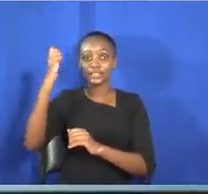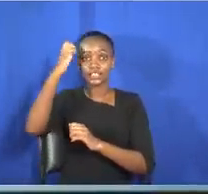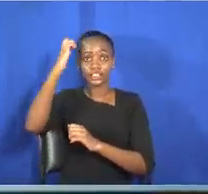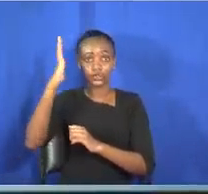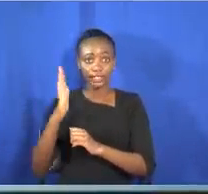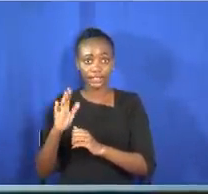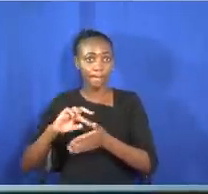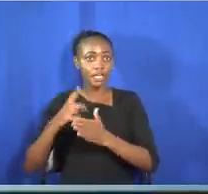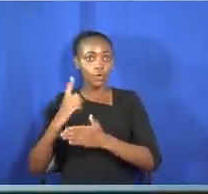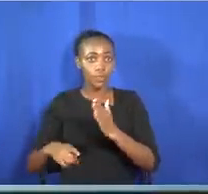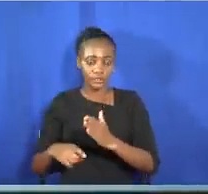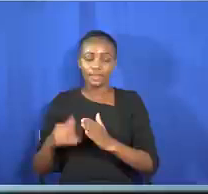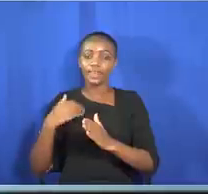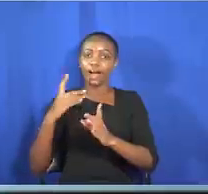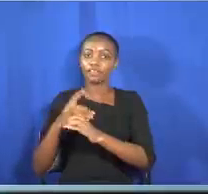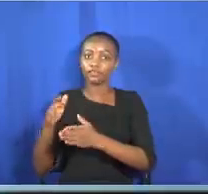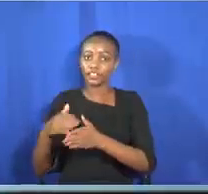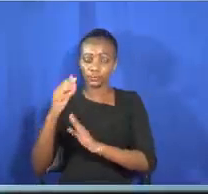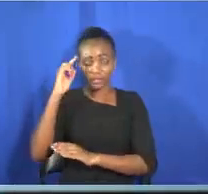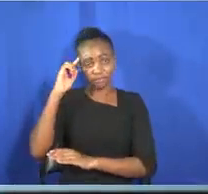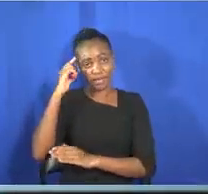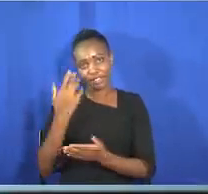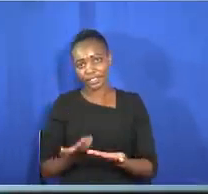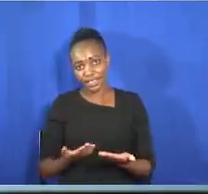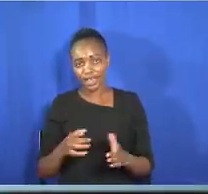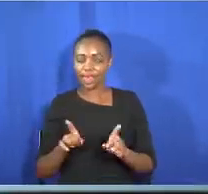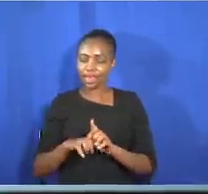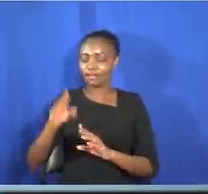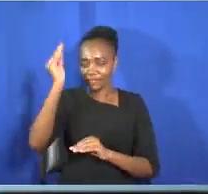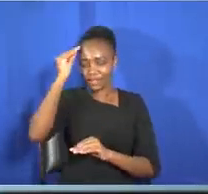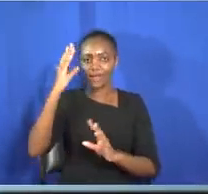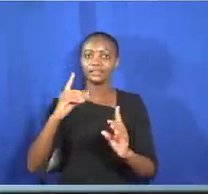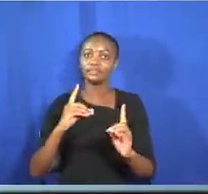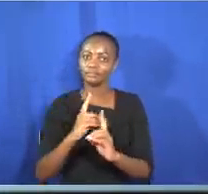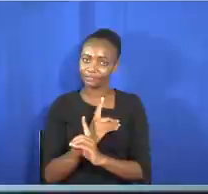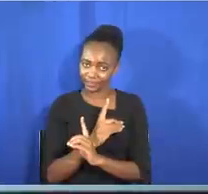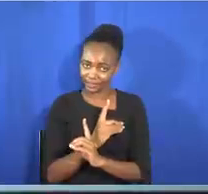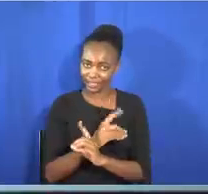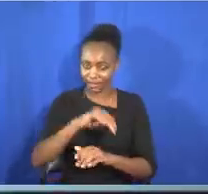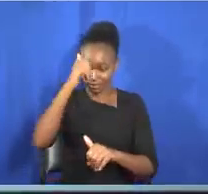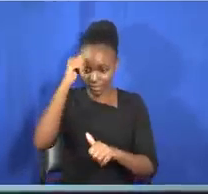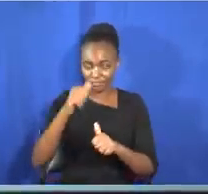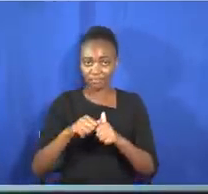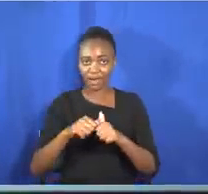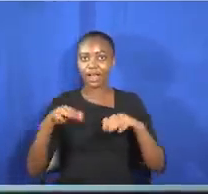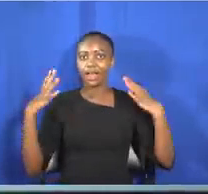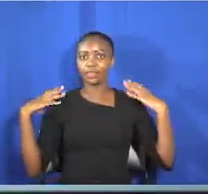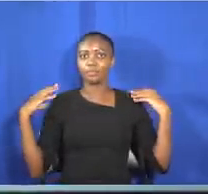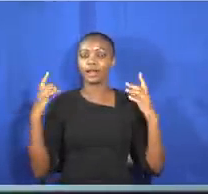learner. So we are saying here that the learners possess different kinds of minds, and therefore learn,